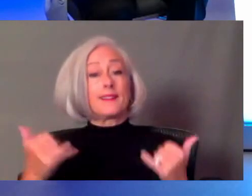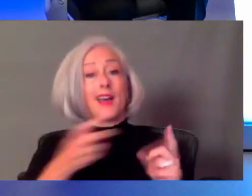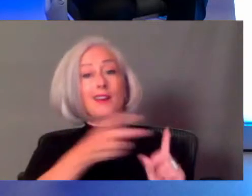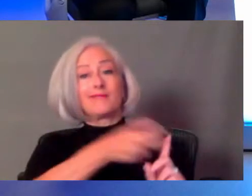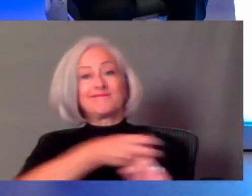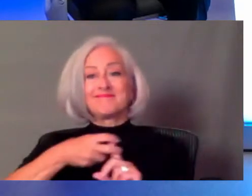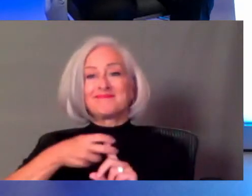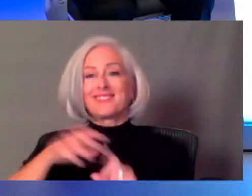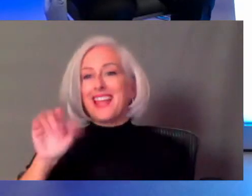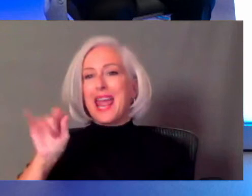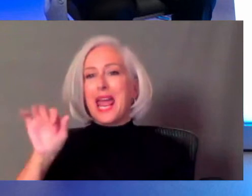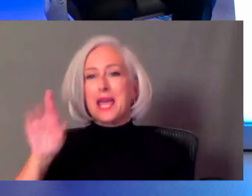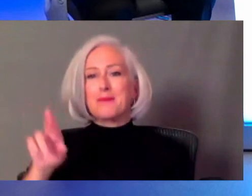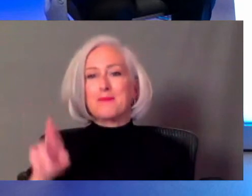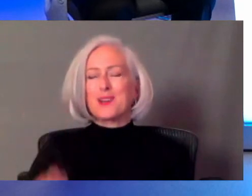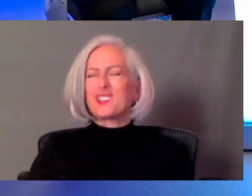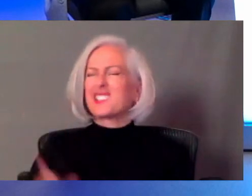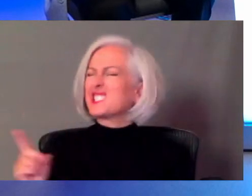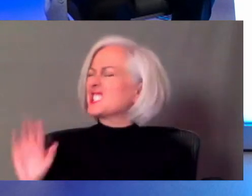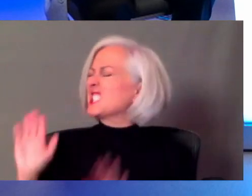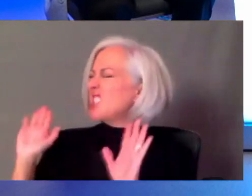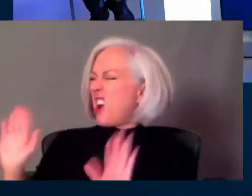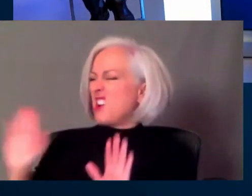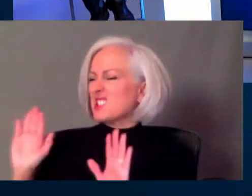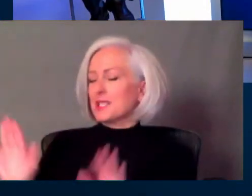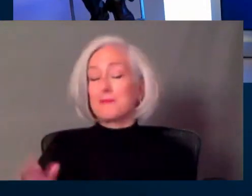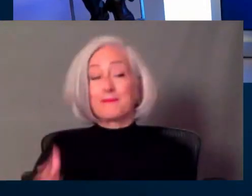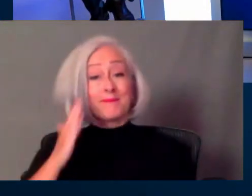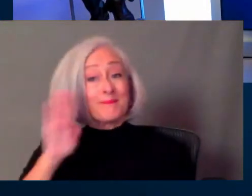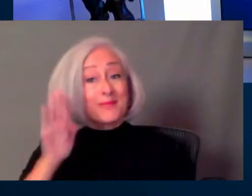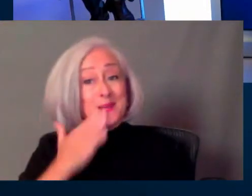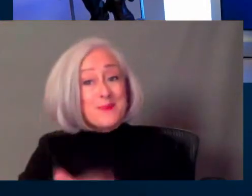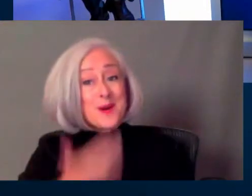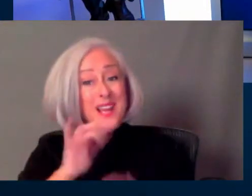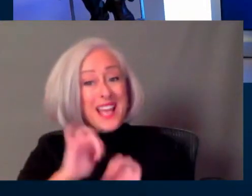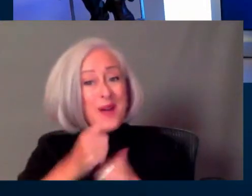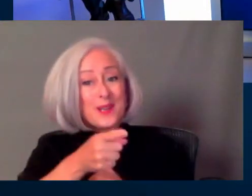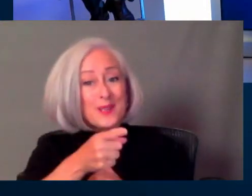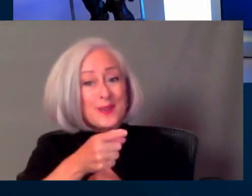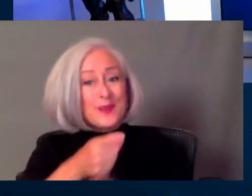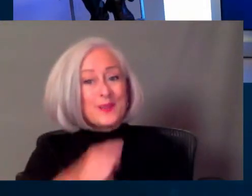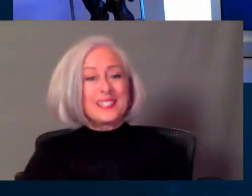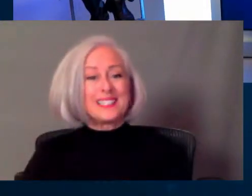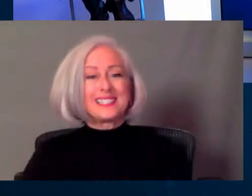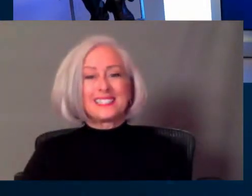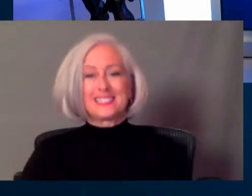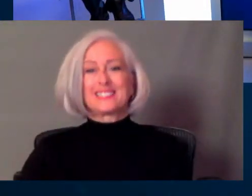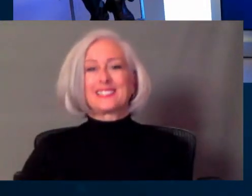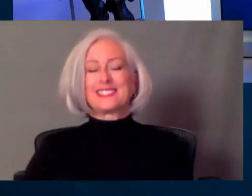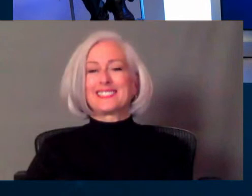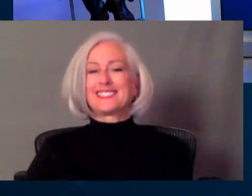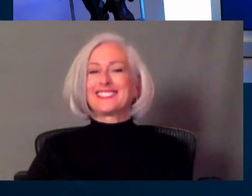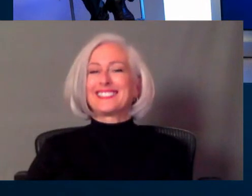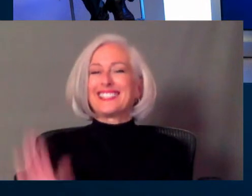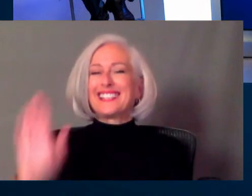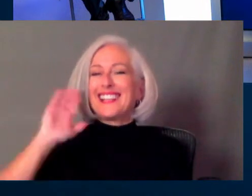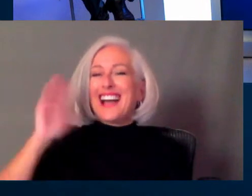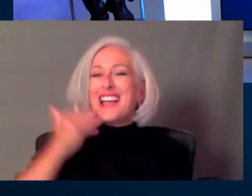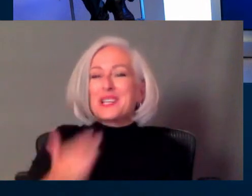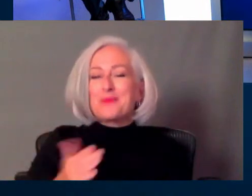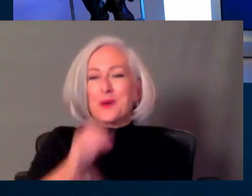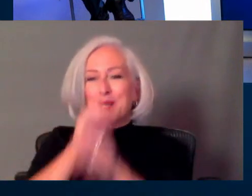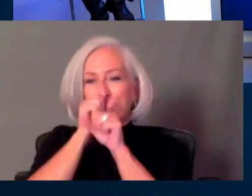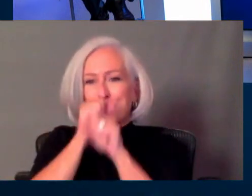few months ago, I was able to speak on morning media, and at that time, the